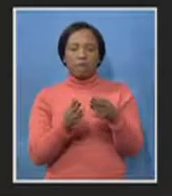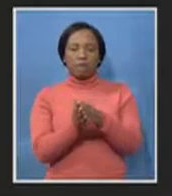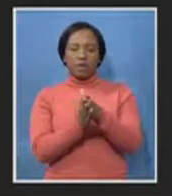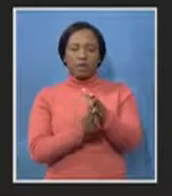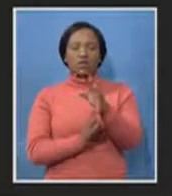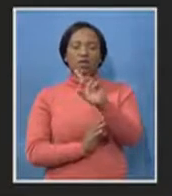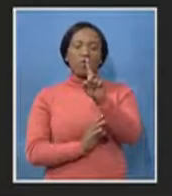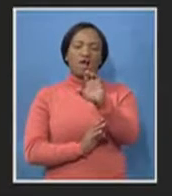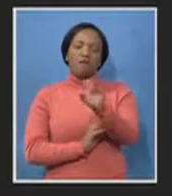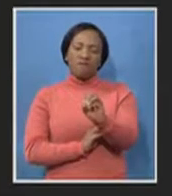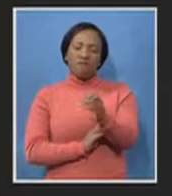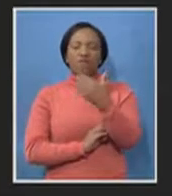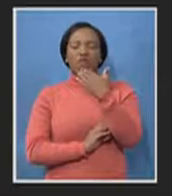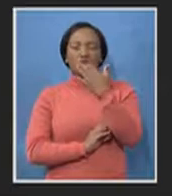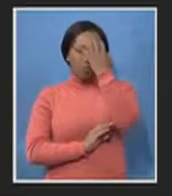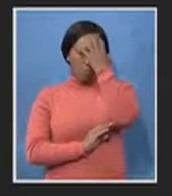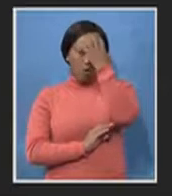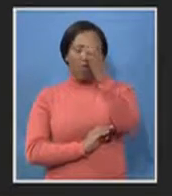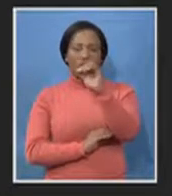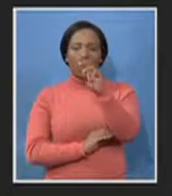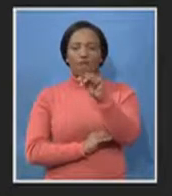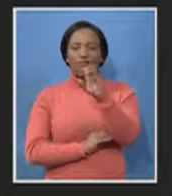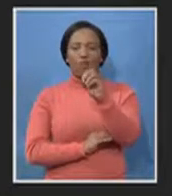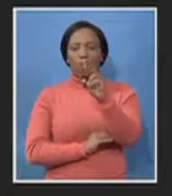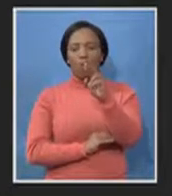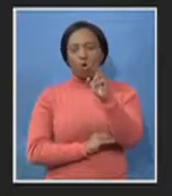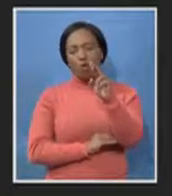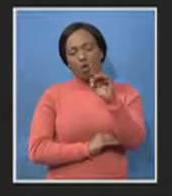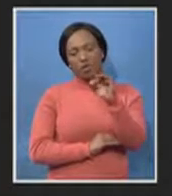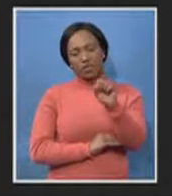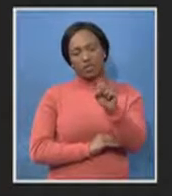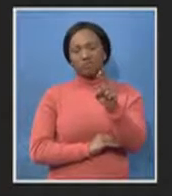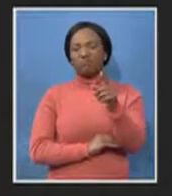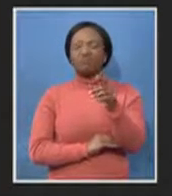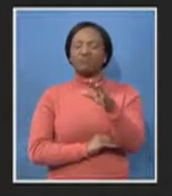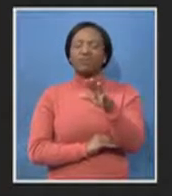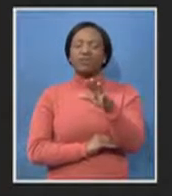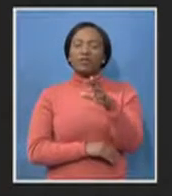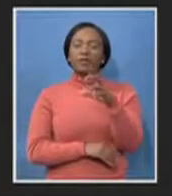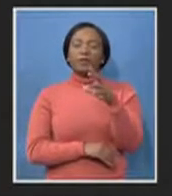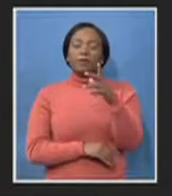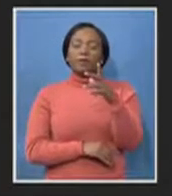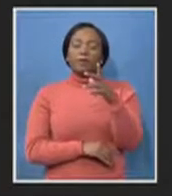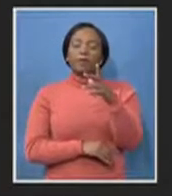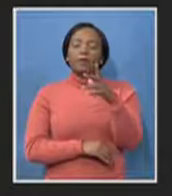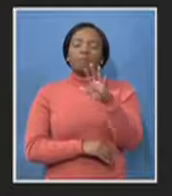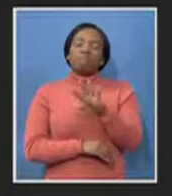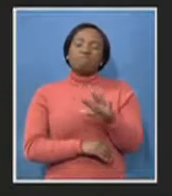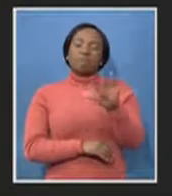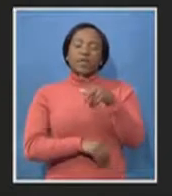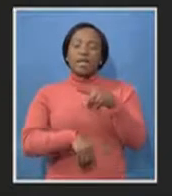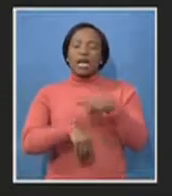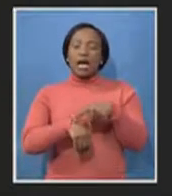says, what is the average turnaround for a result of the tests now in South